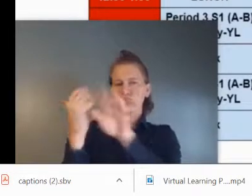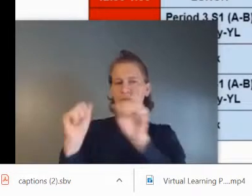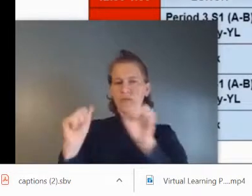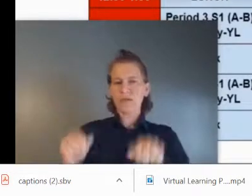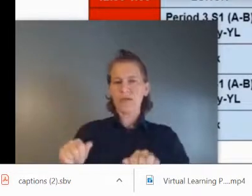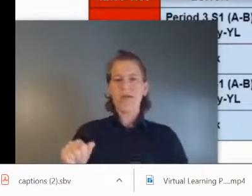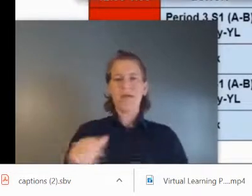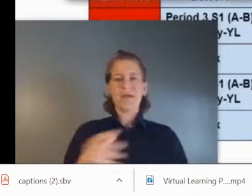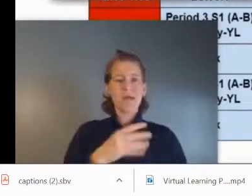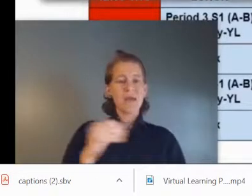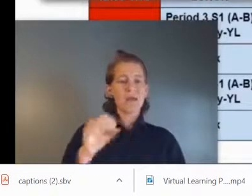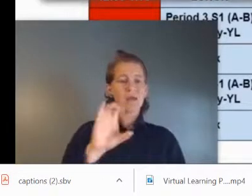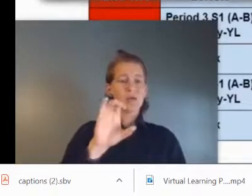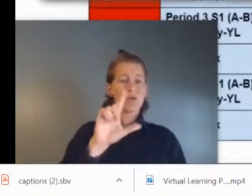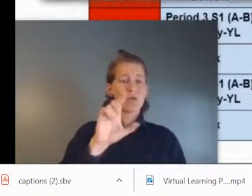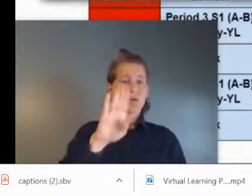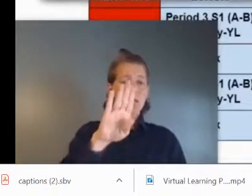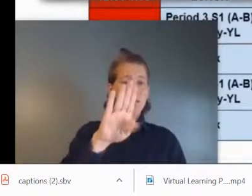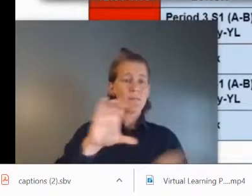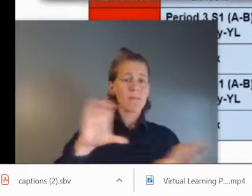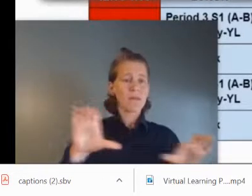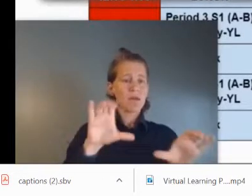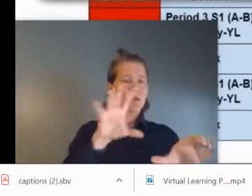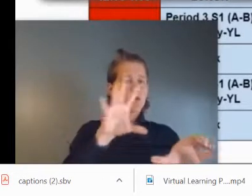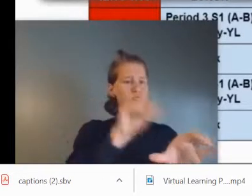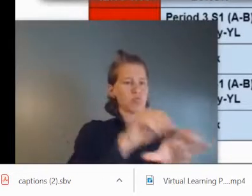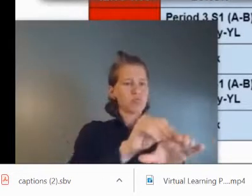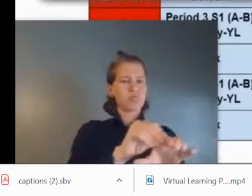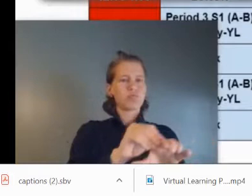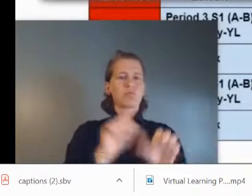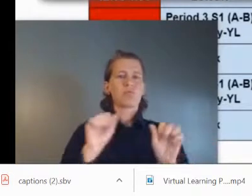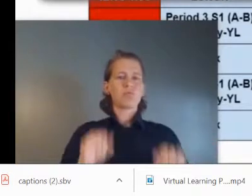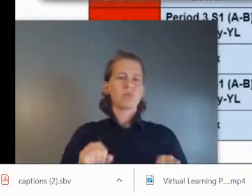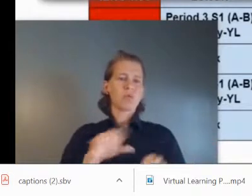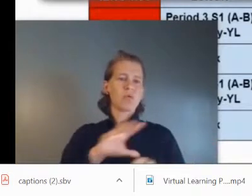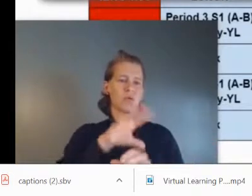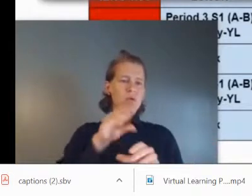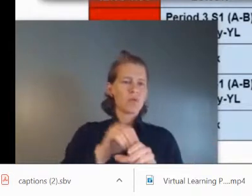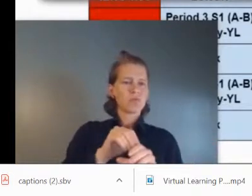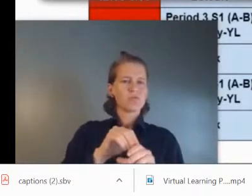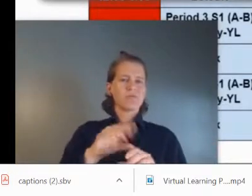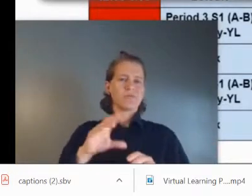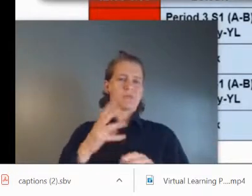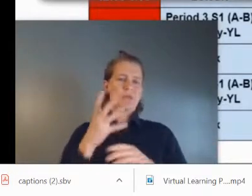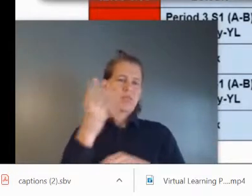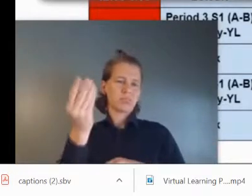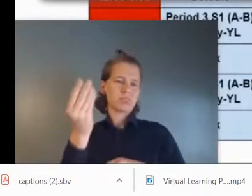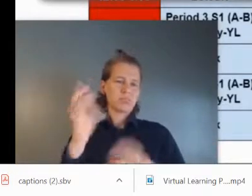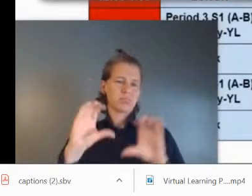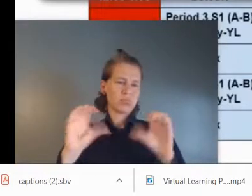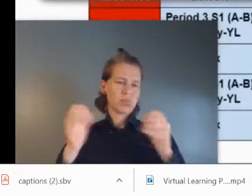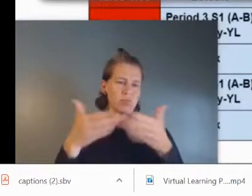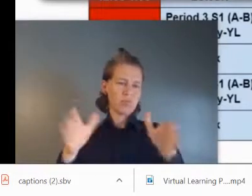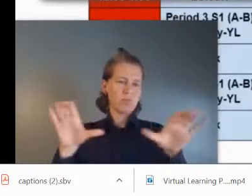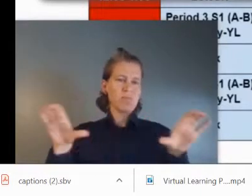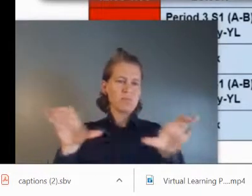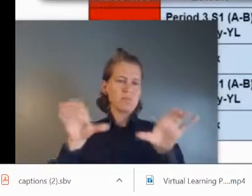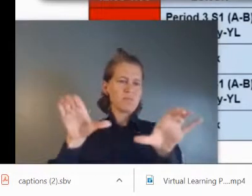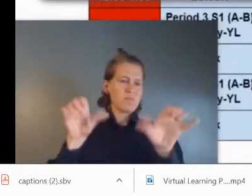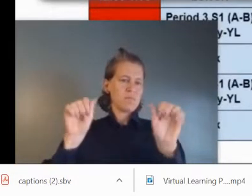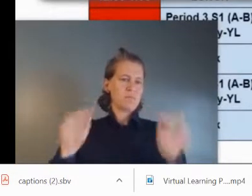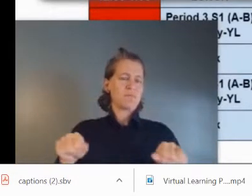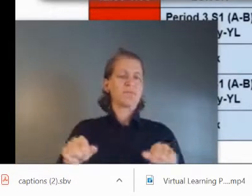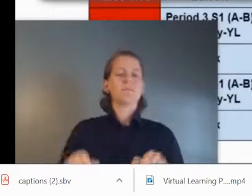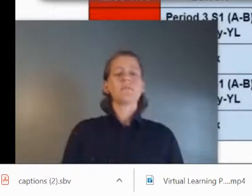clubs and activities. Clubs and activities may include any extra or co-curricular activities. Meetings will occur via video